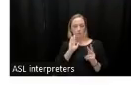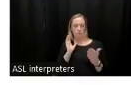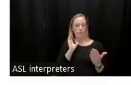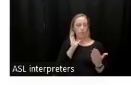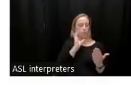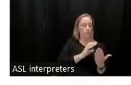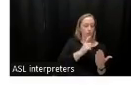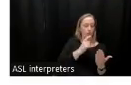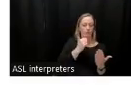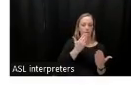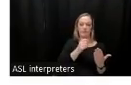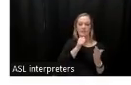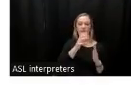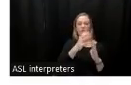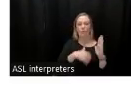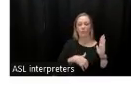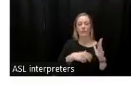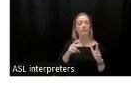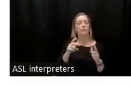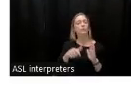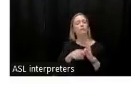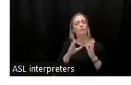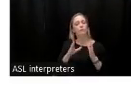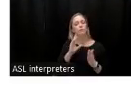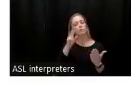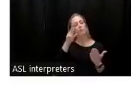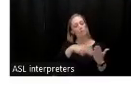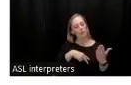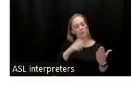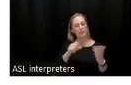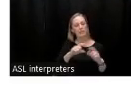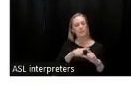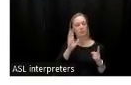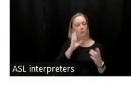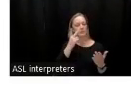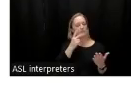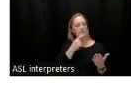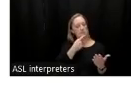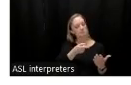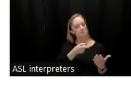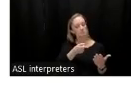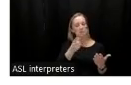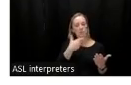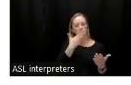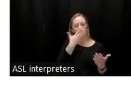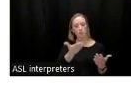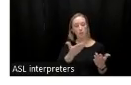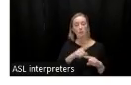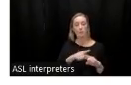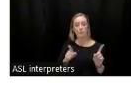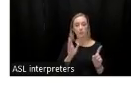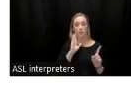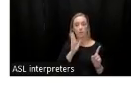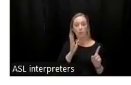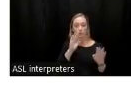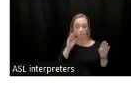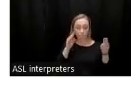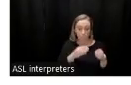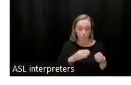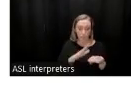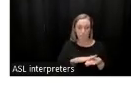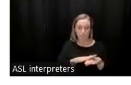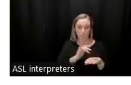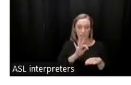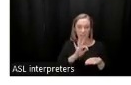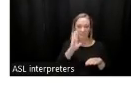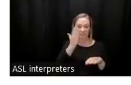thing. Reviewers will look through the entire thing, but they'll just see, oh, this looks good. But they will focus on something that seems like you absolutely